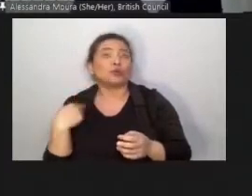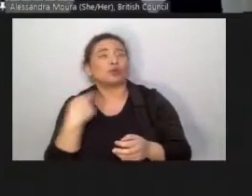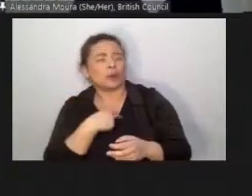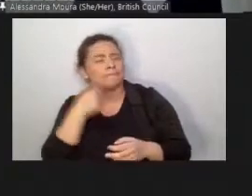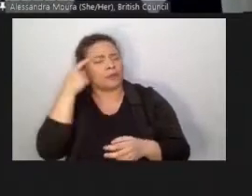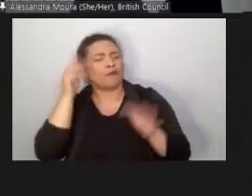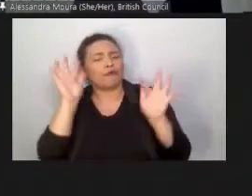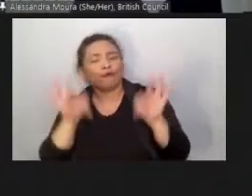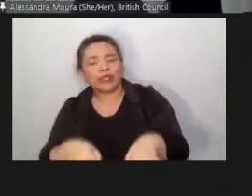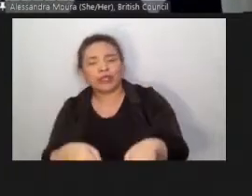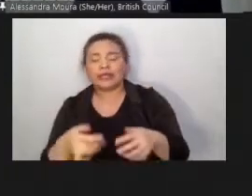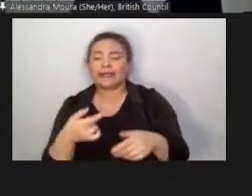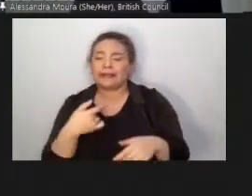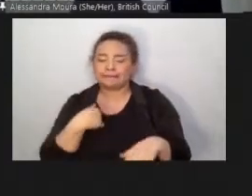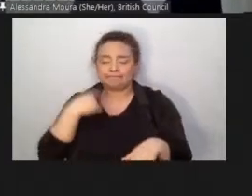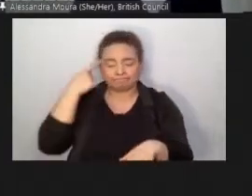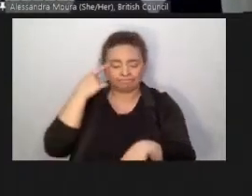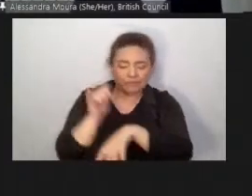of